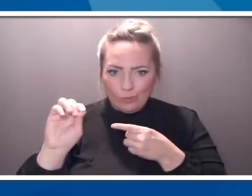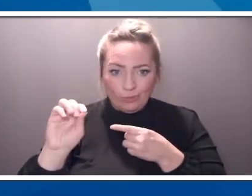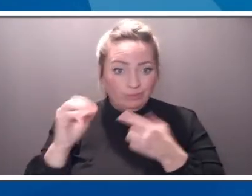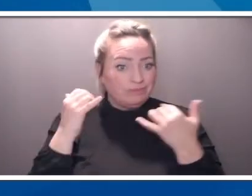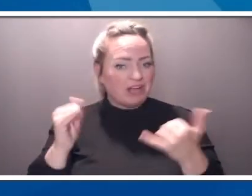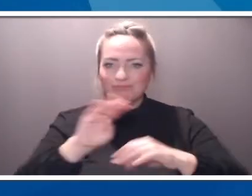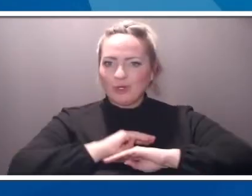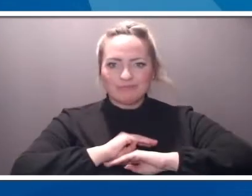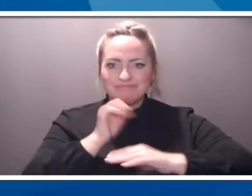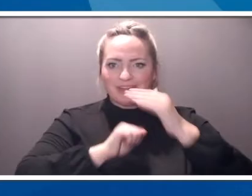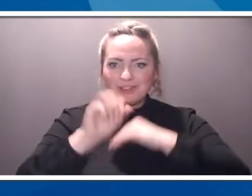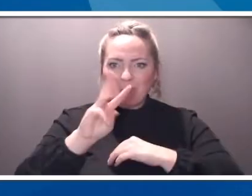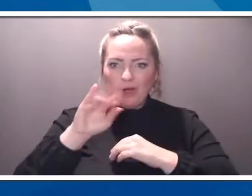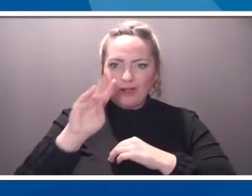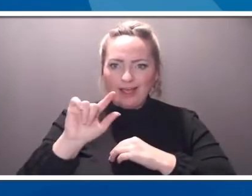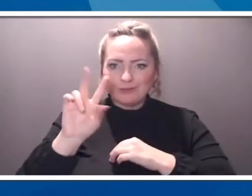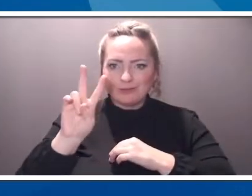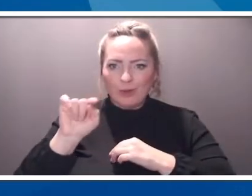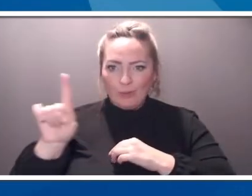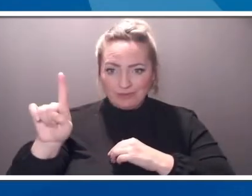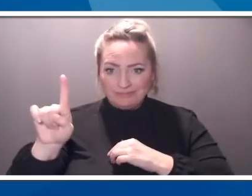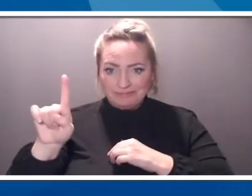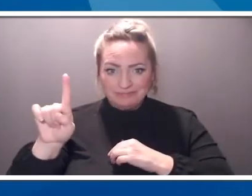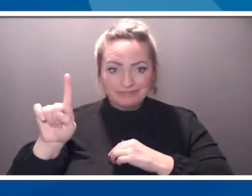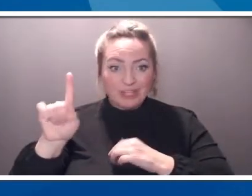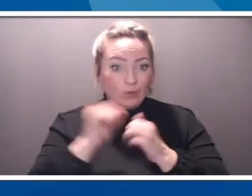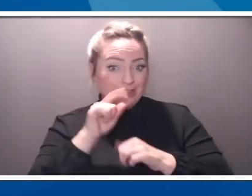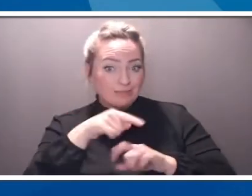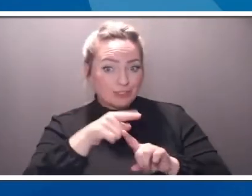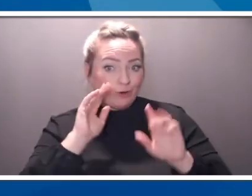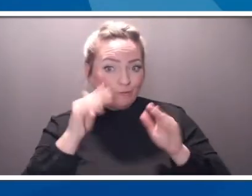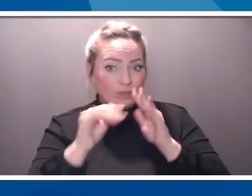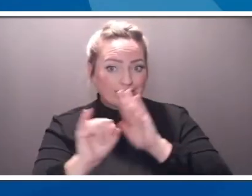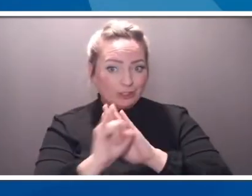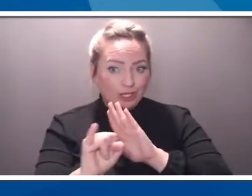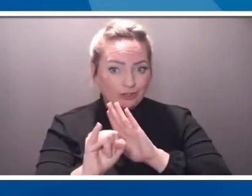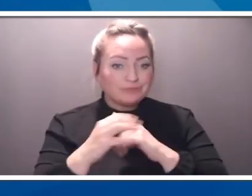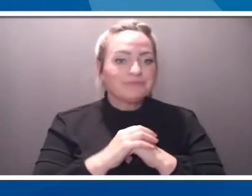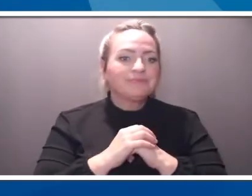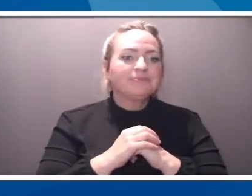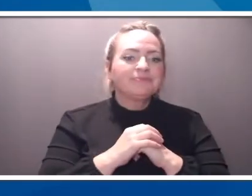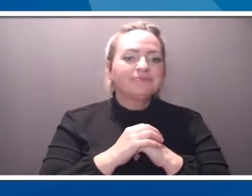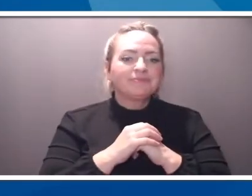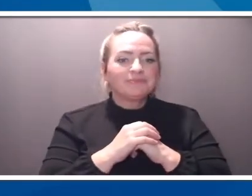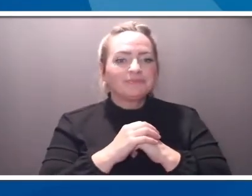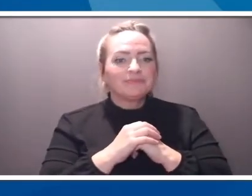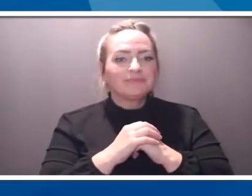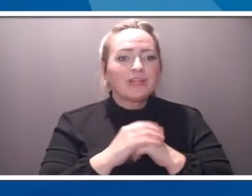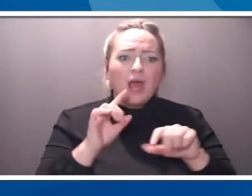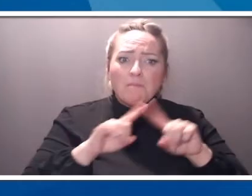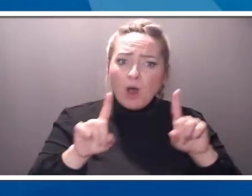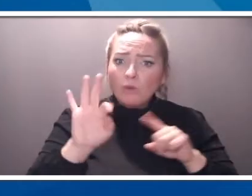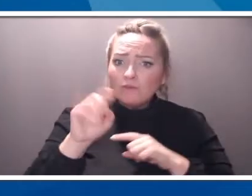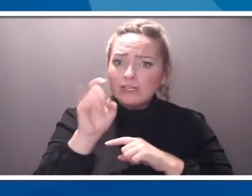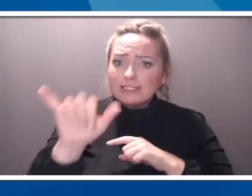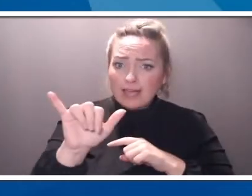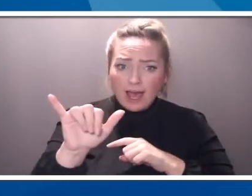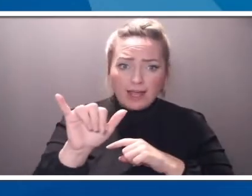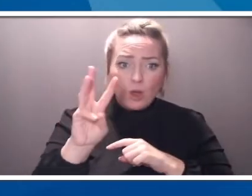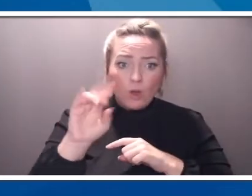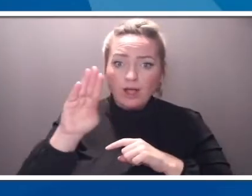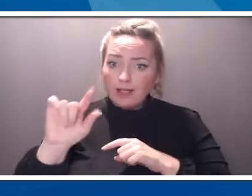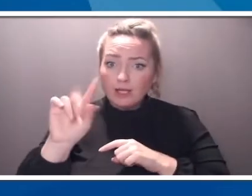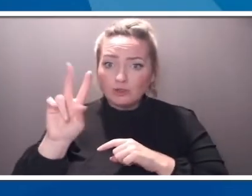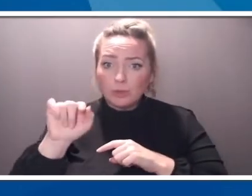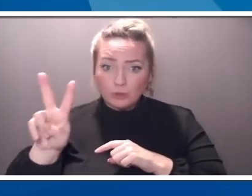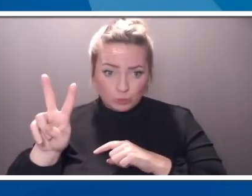contrast ratio. So now I'm all good under WCAG 2.1 with this particular focus indicator. But